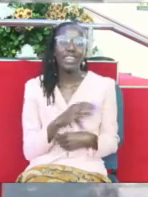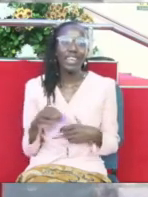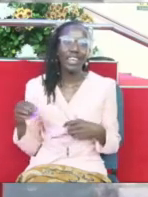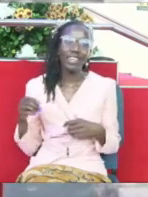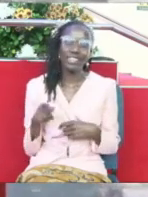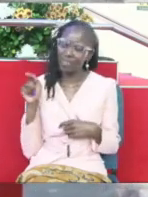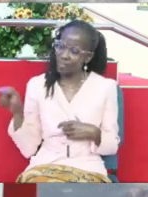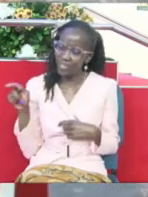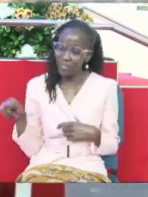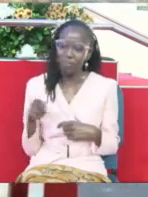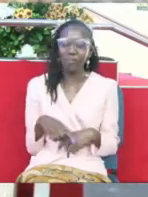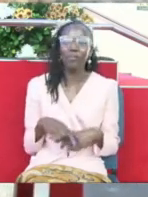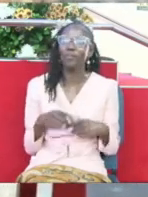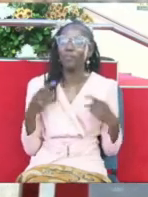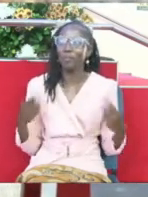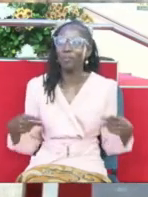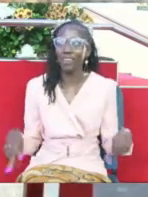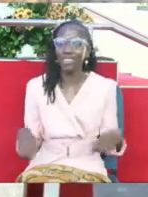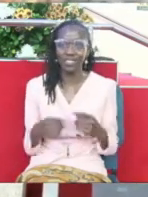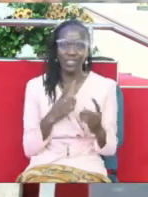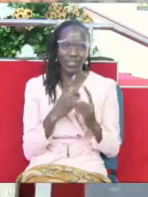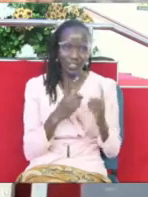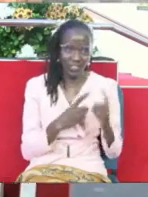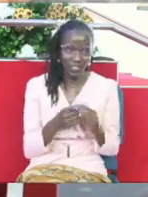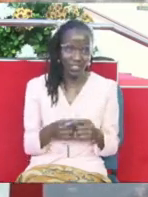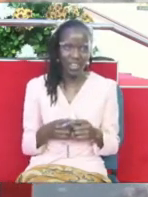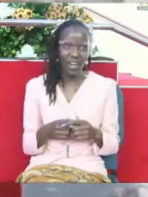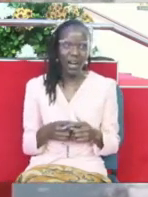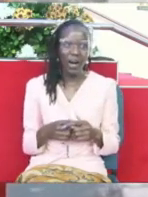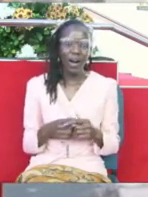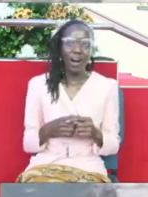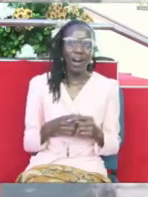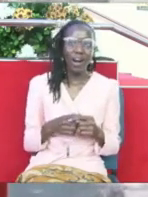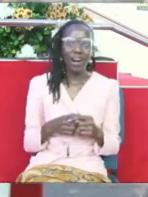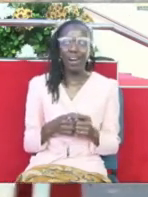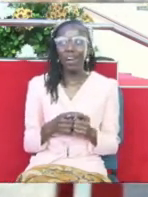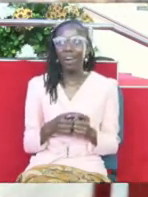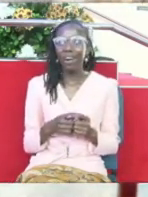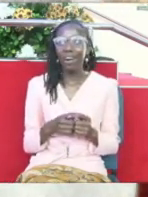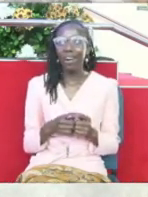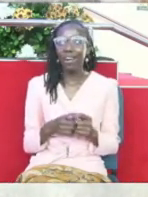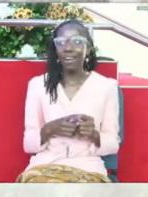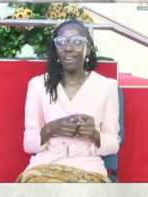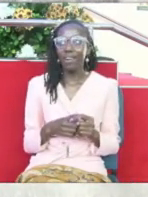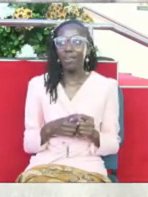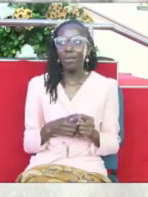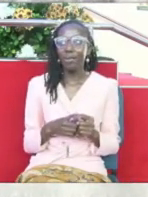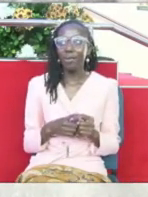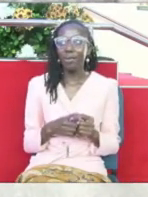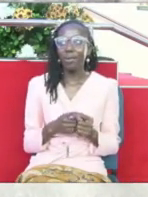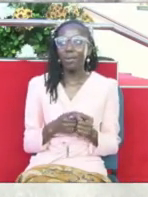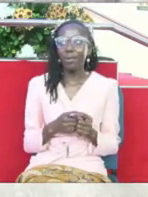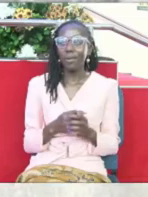Kamuliza hapa Afrika huwa mnakimbia mkiwa uchi. And the guy said, "That is the best way to do what?" Kamjibu